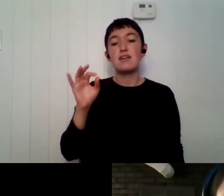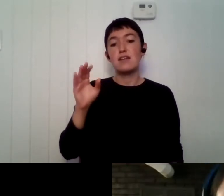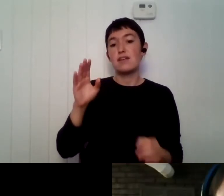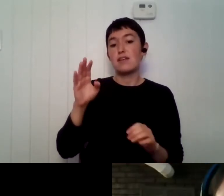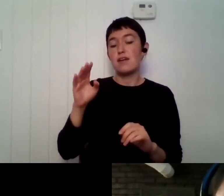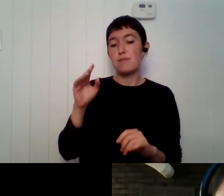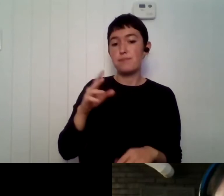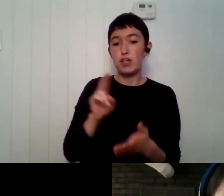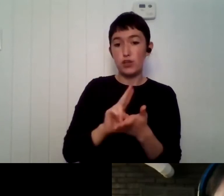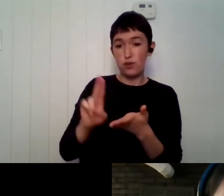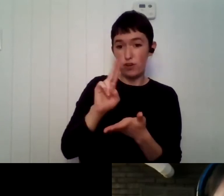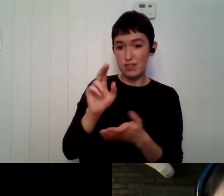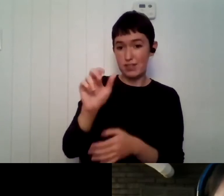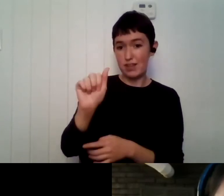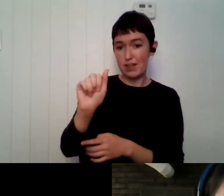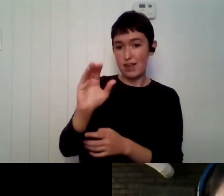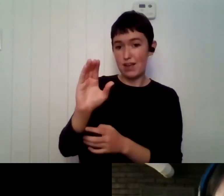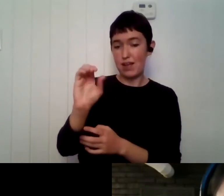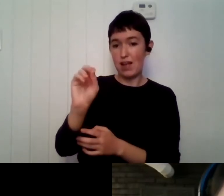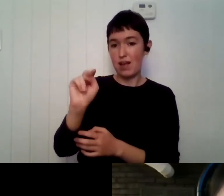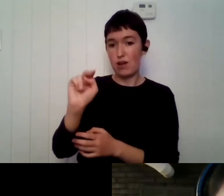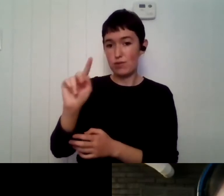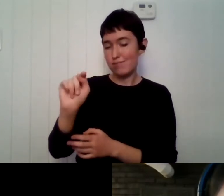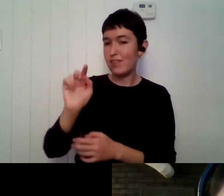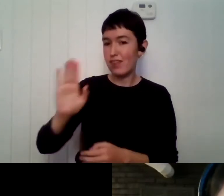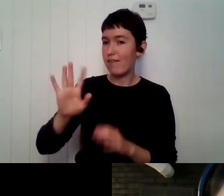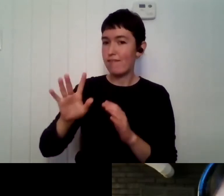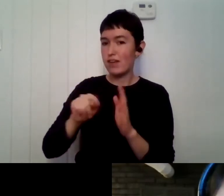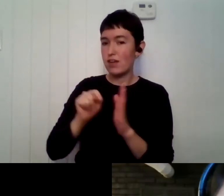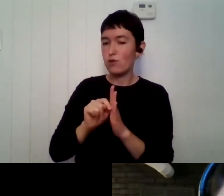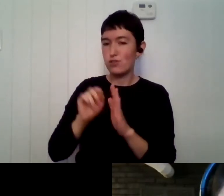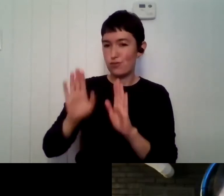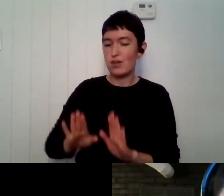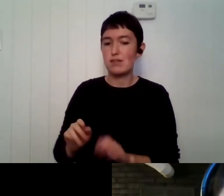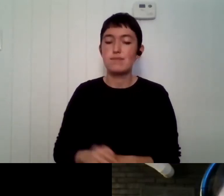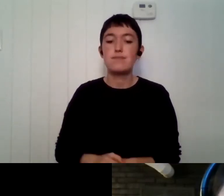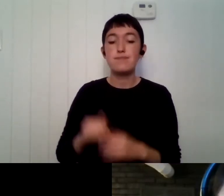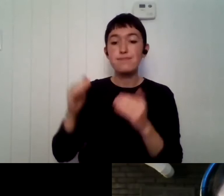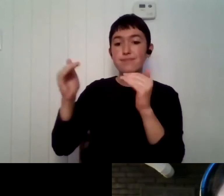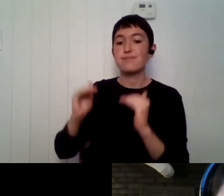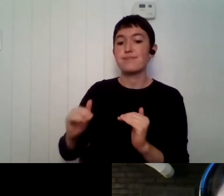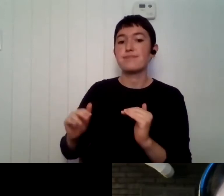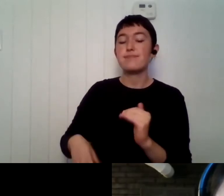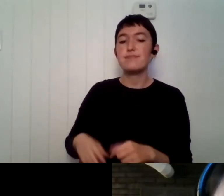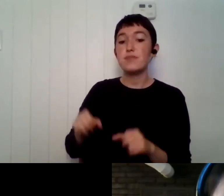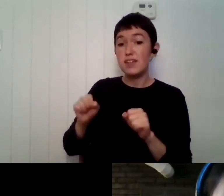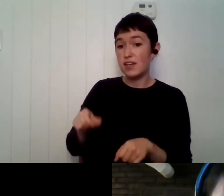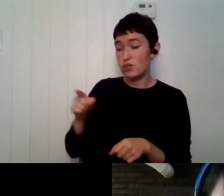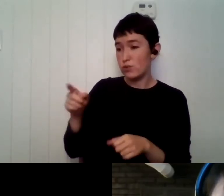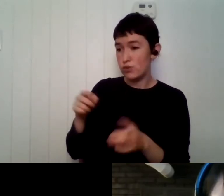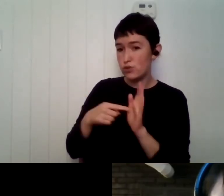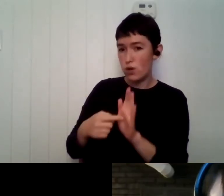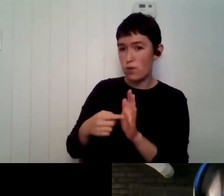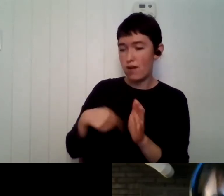helpful. Yeah. All right, the next question is from Sam. Can you show us what your programming environment looks